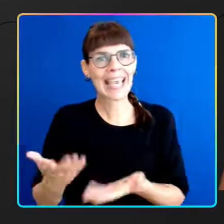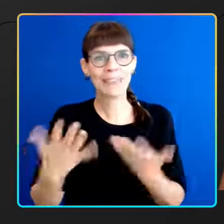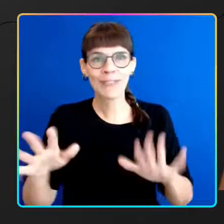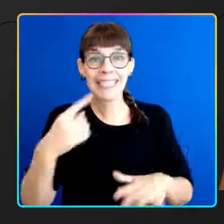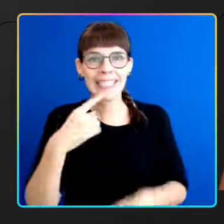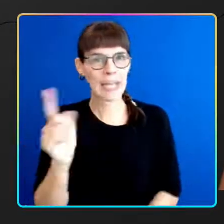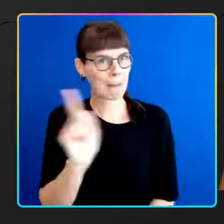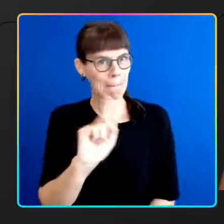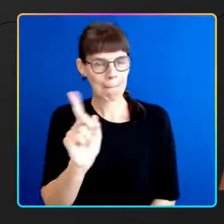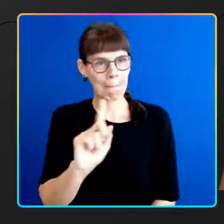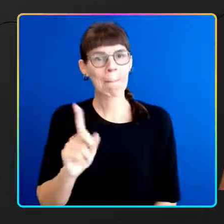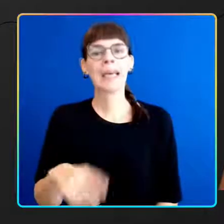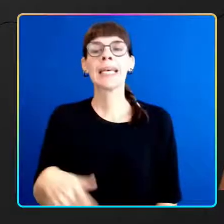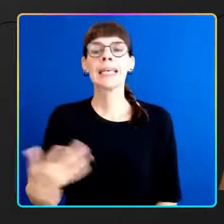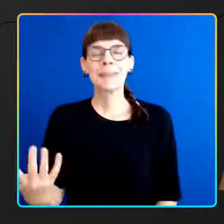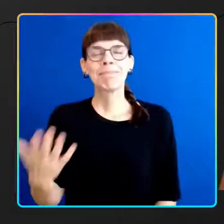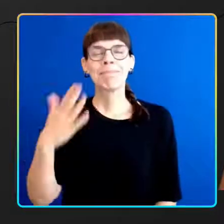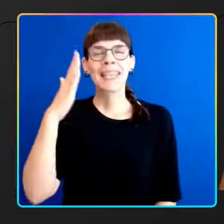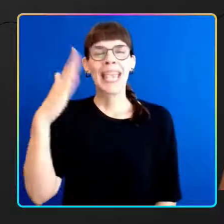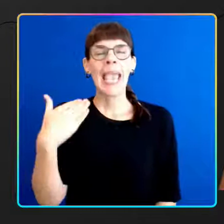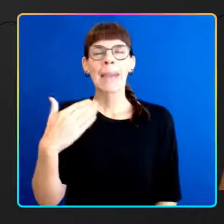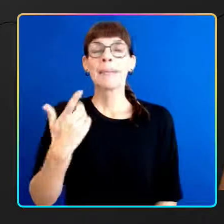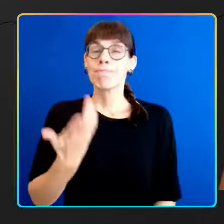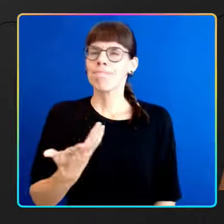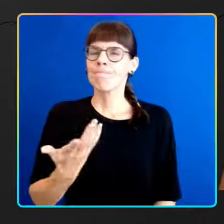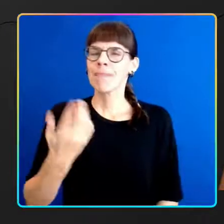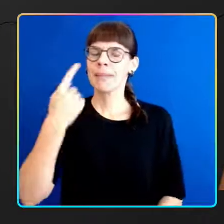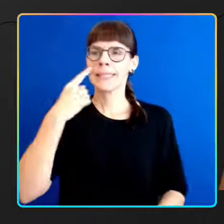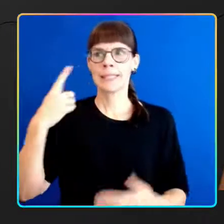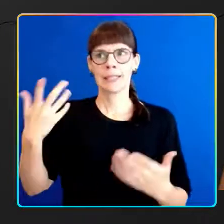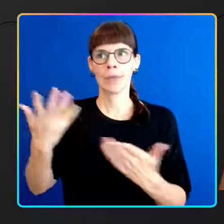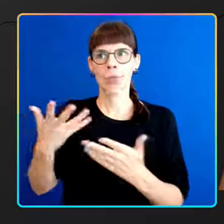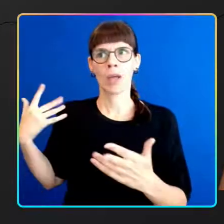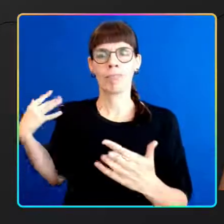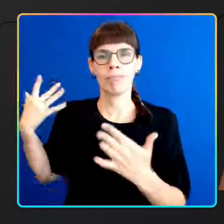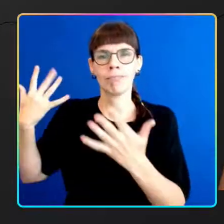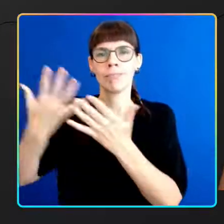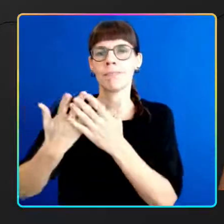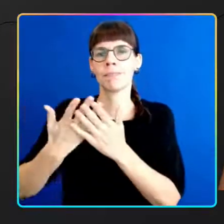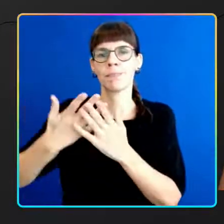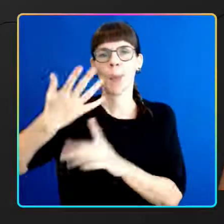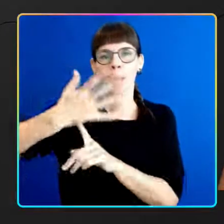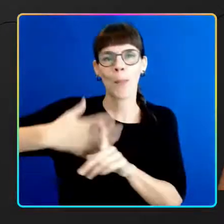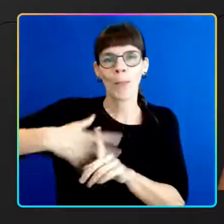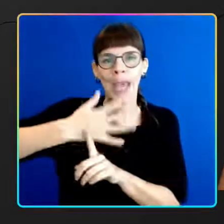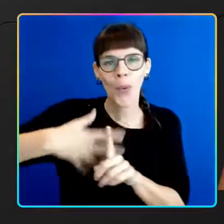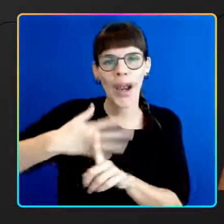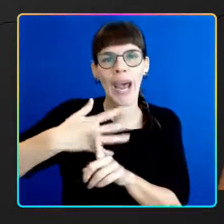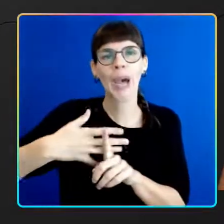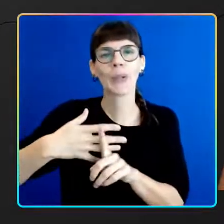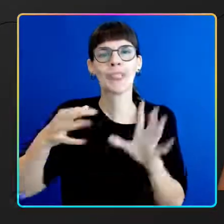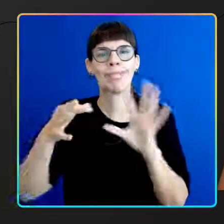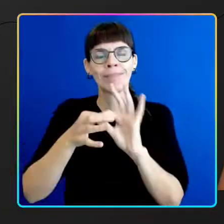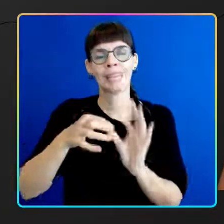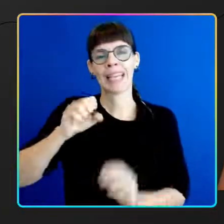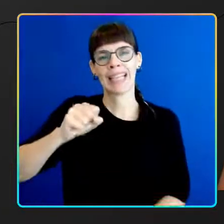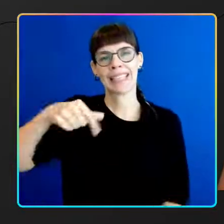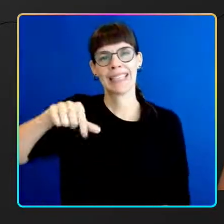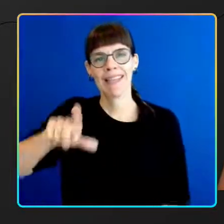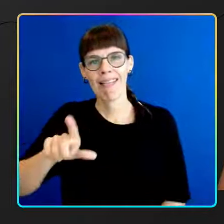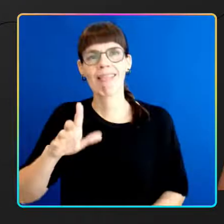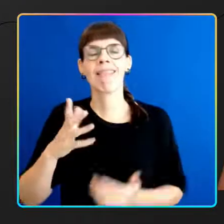of where you've come from as well. And you've kind of come from that SQL as SQL kind of